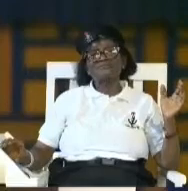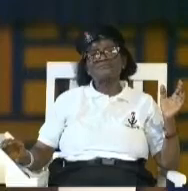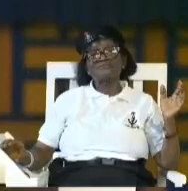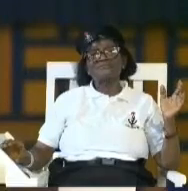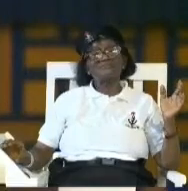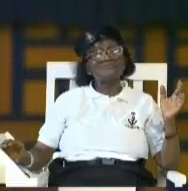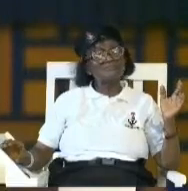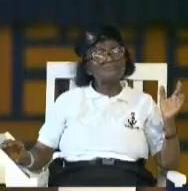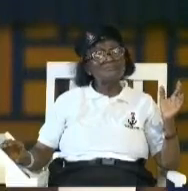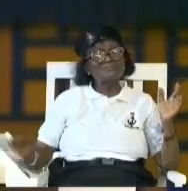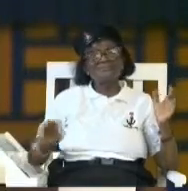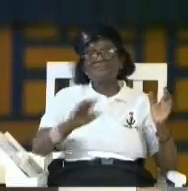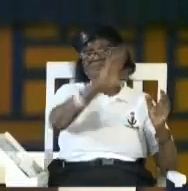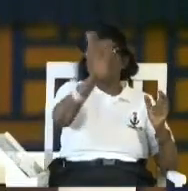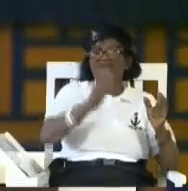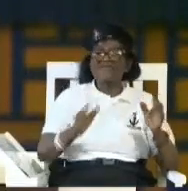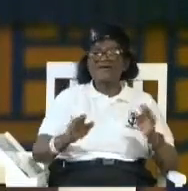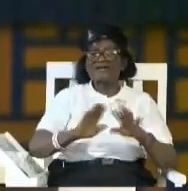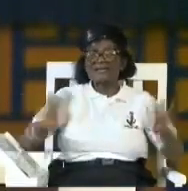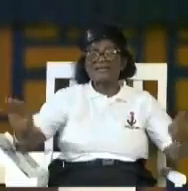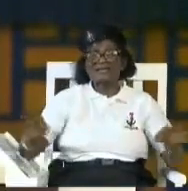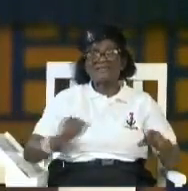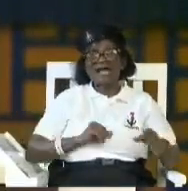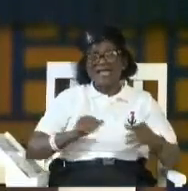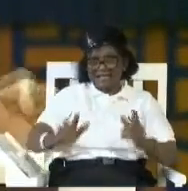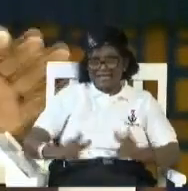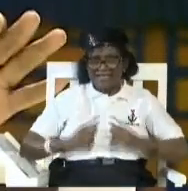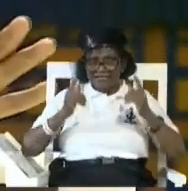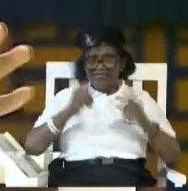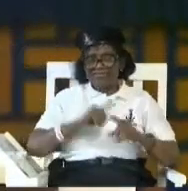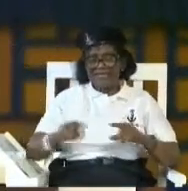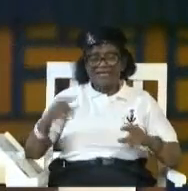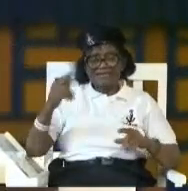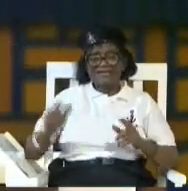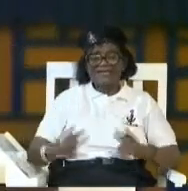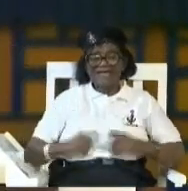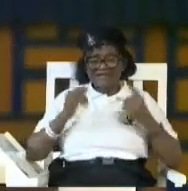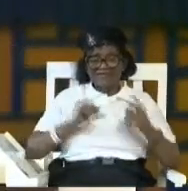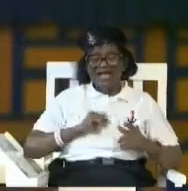Nevertheless, I live. But the life I live now,